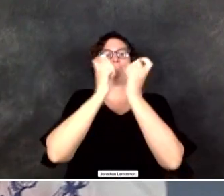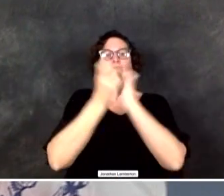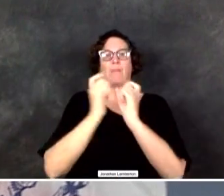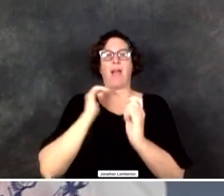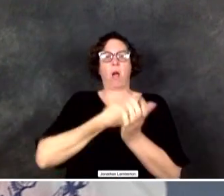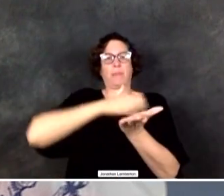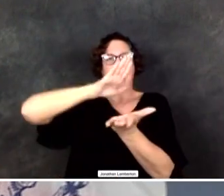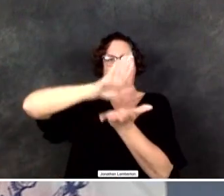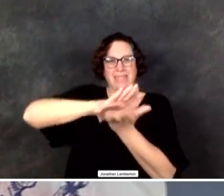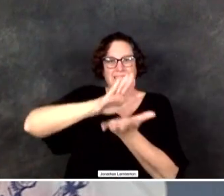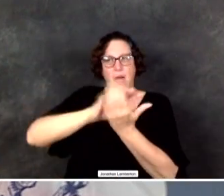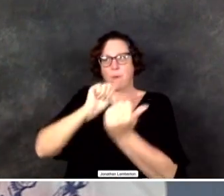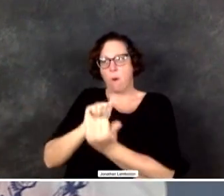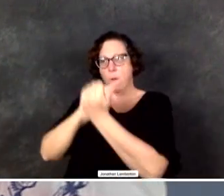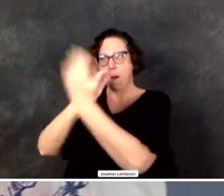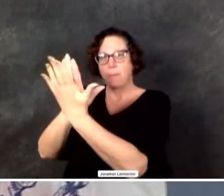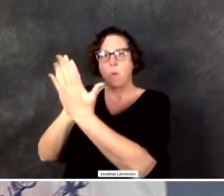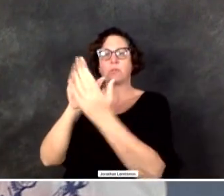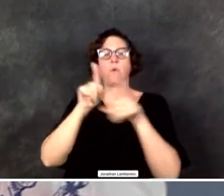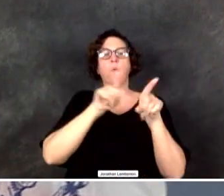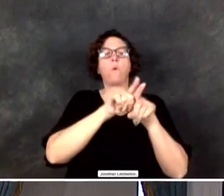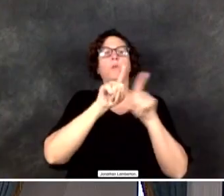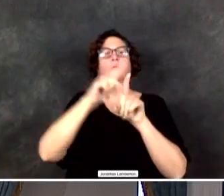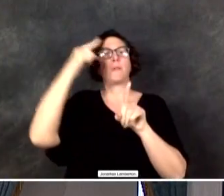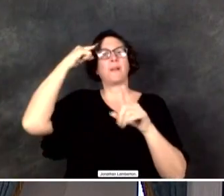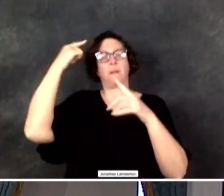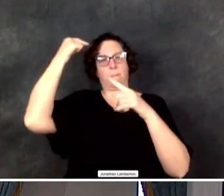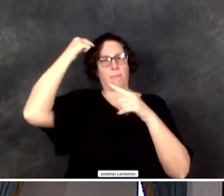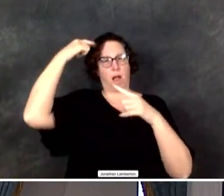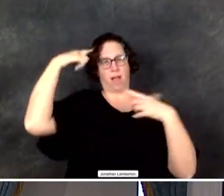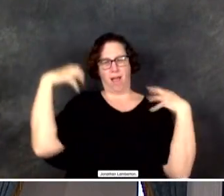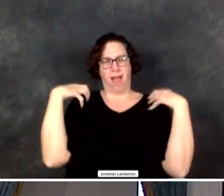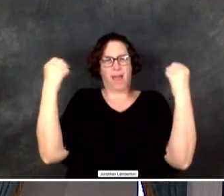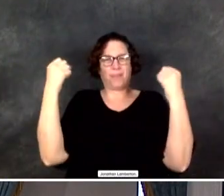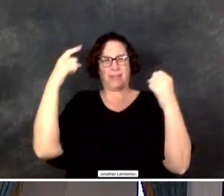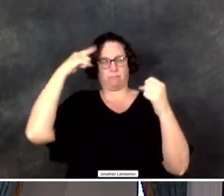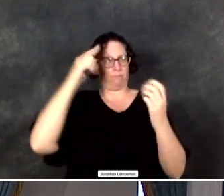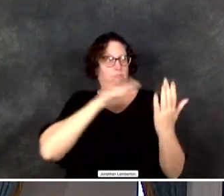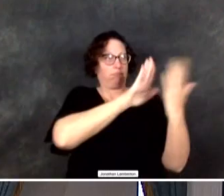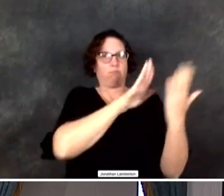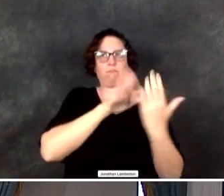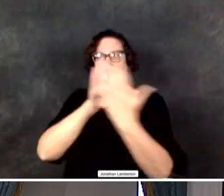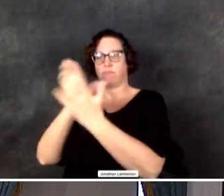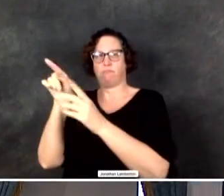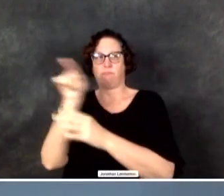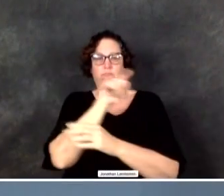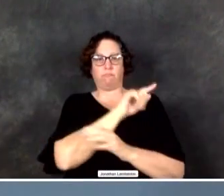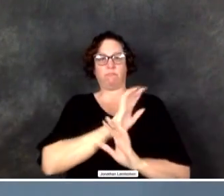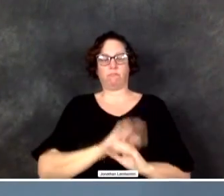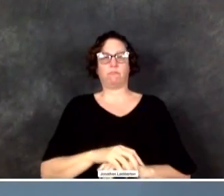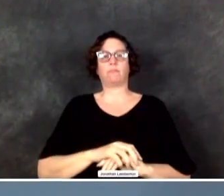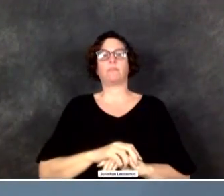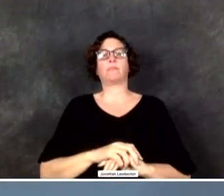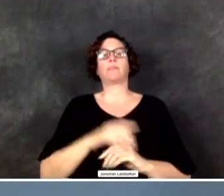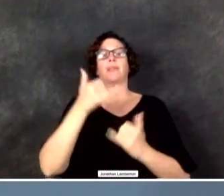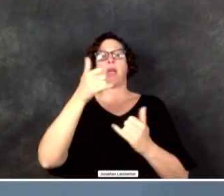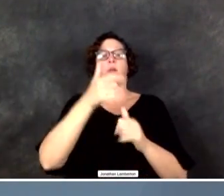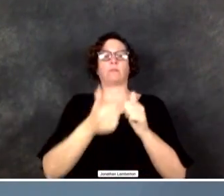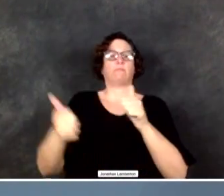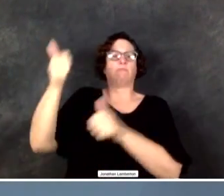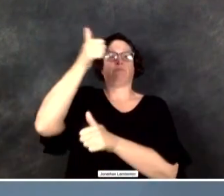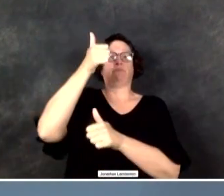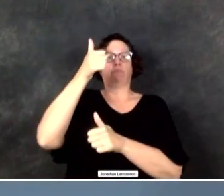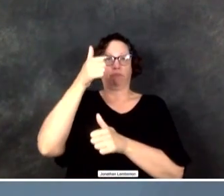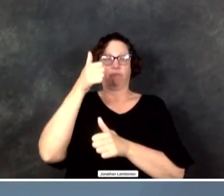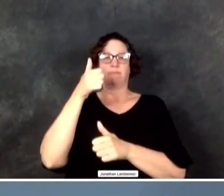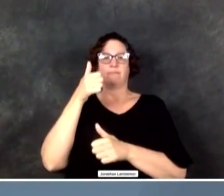So it's going to be real tough. Chancellor? Thank you, sir. Christina, yes. So as the mayor said, we're working on multiple